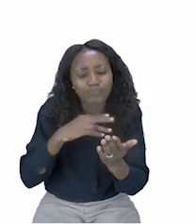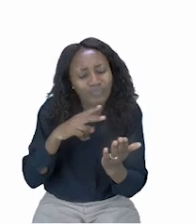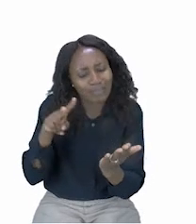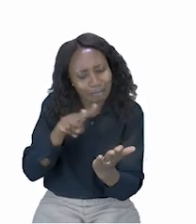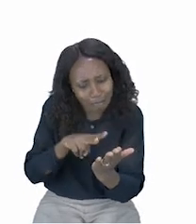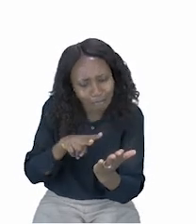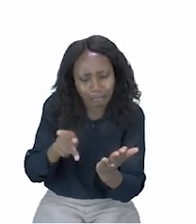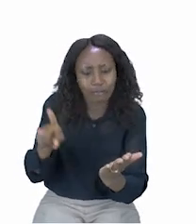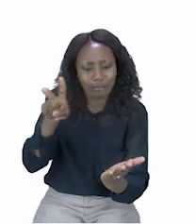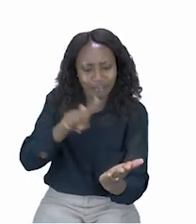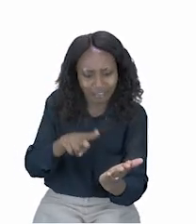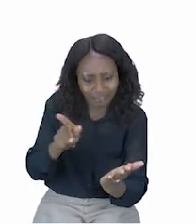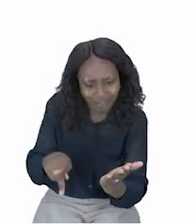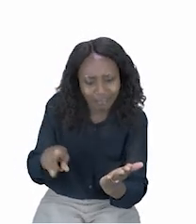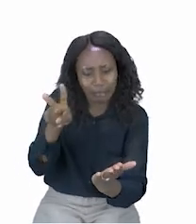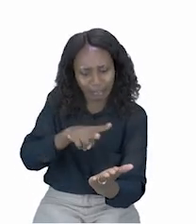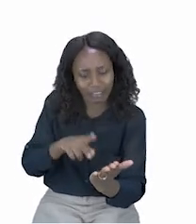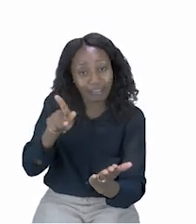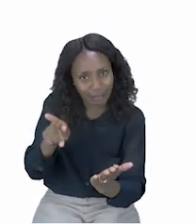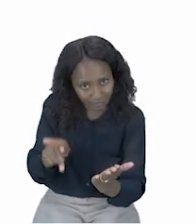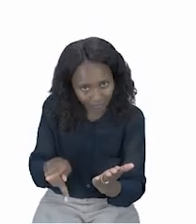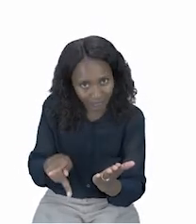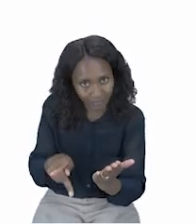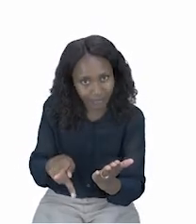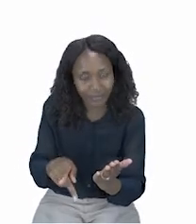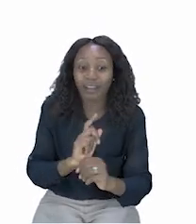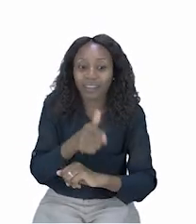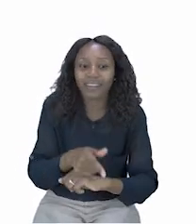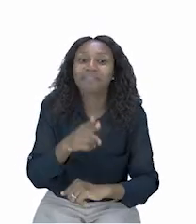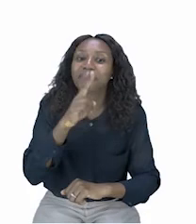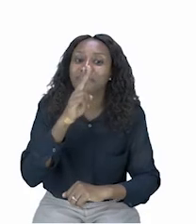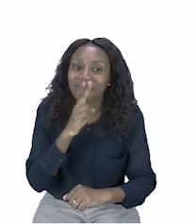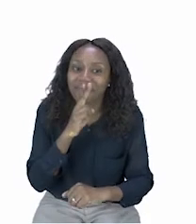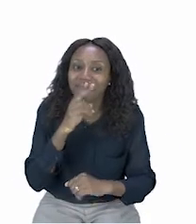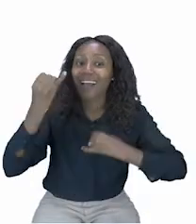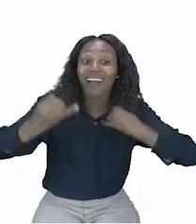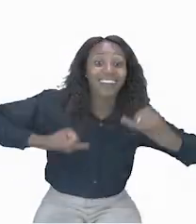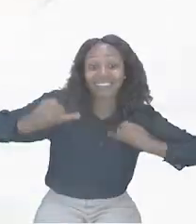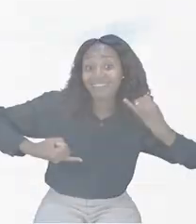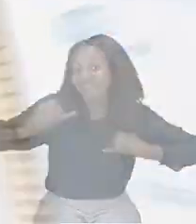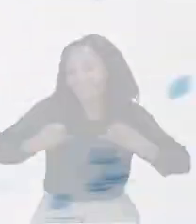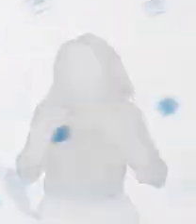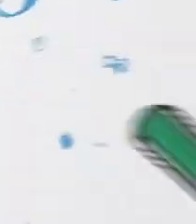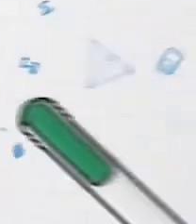times before we start answering any questions. Have fun and enjoy yourself.